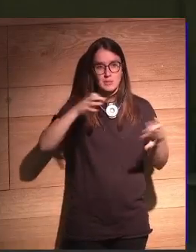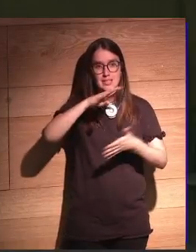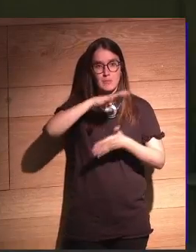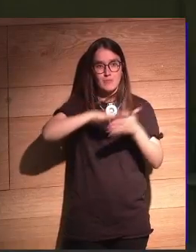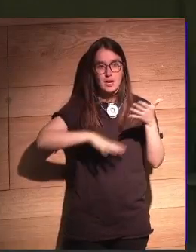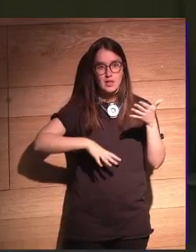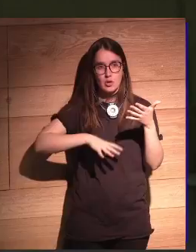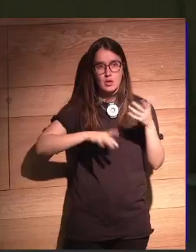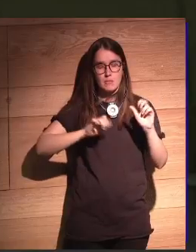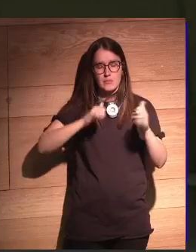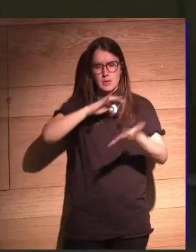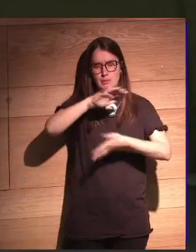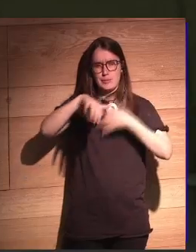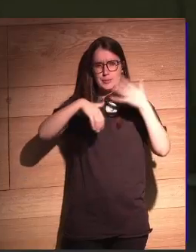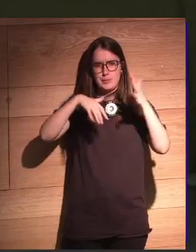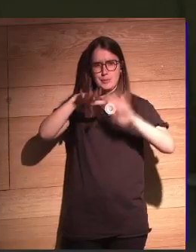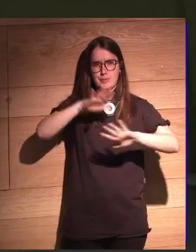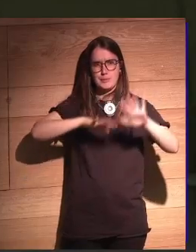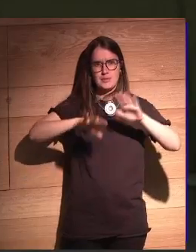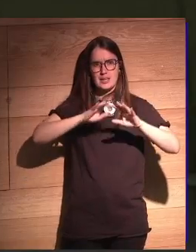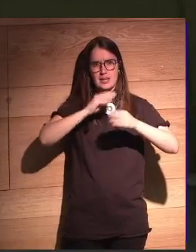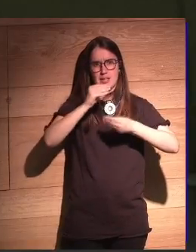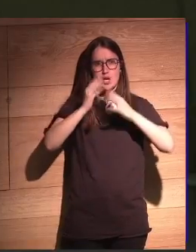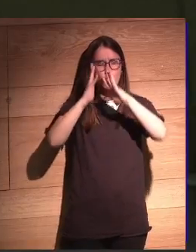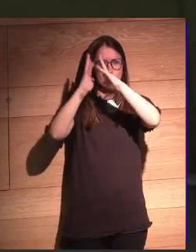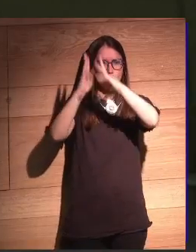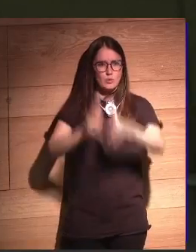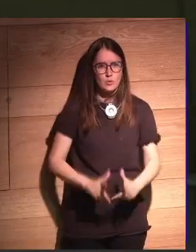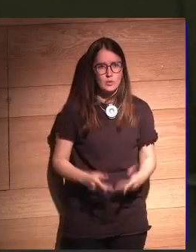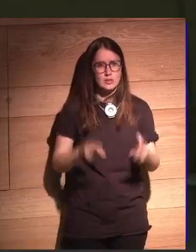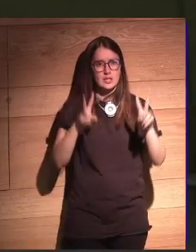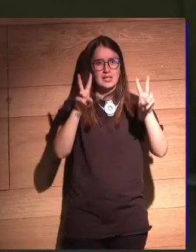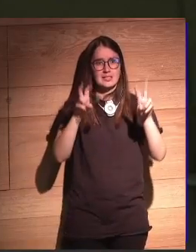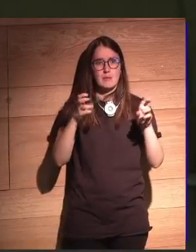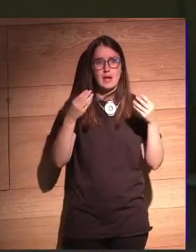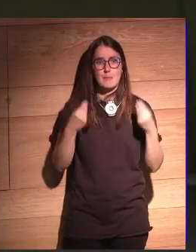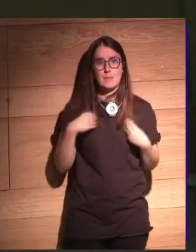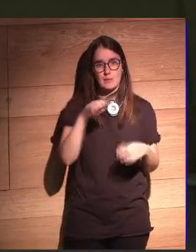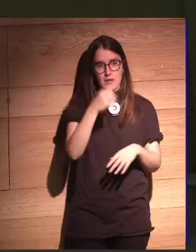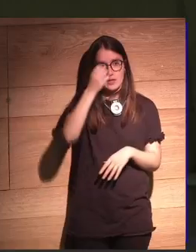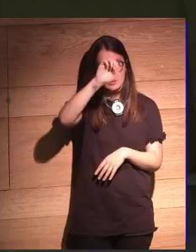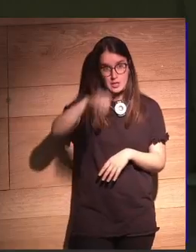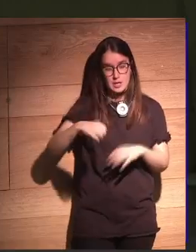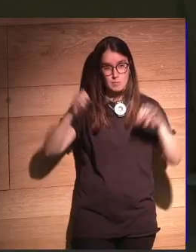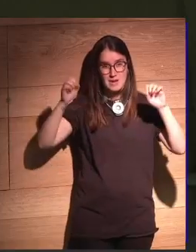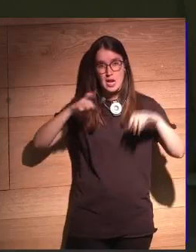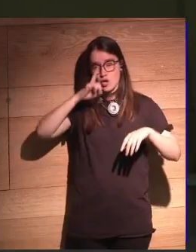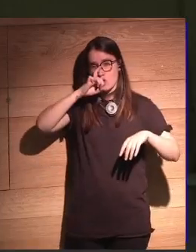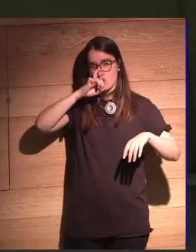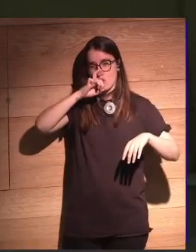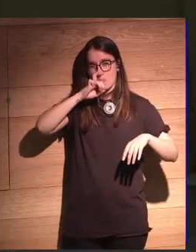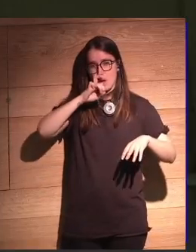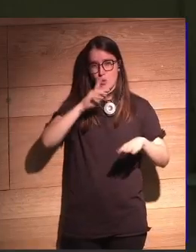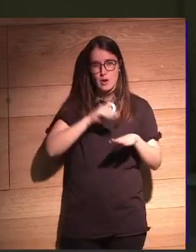to do is to be aware of what's happening in Barcelona. They decided to carry out a census about the